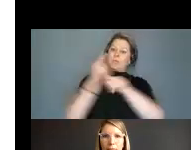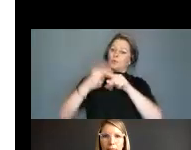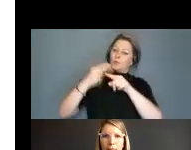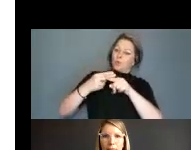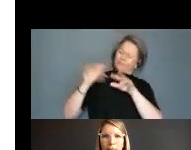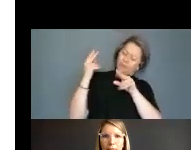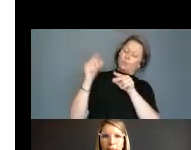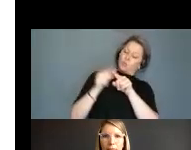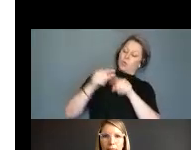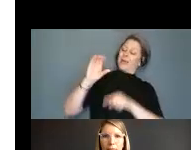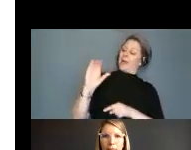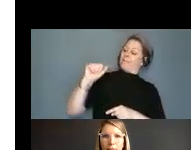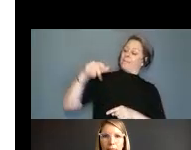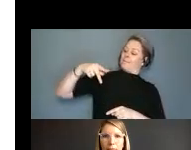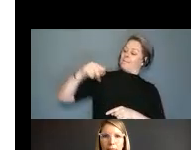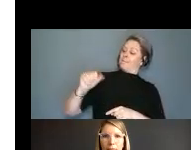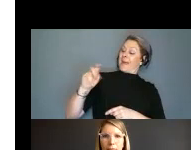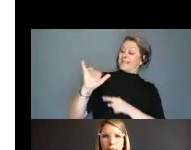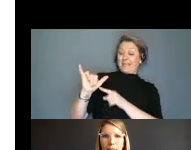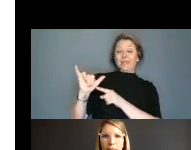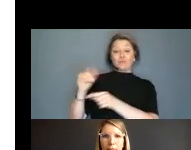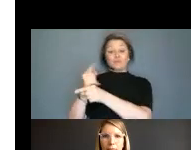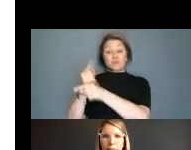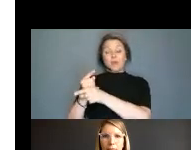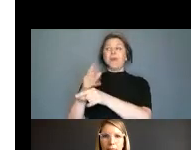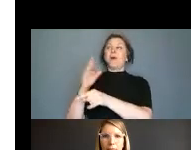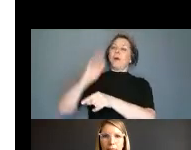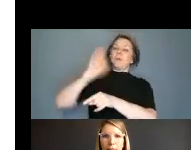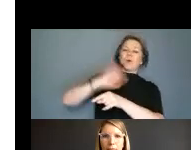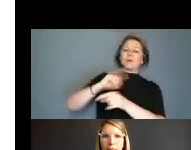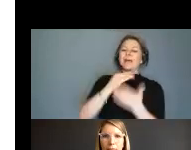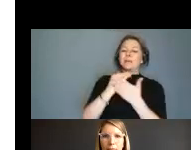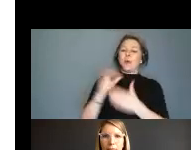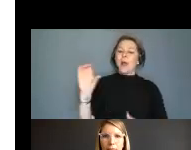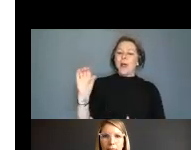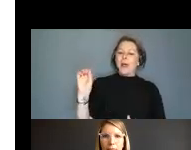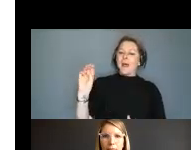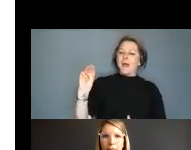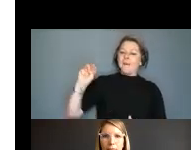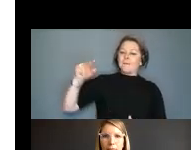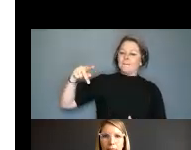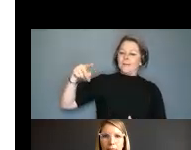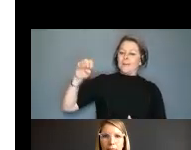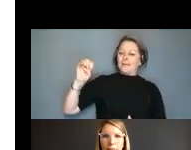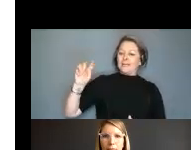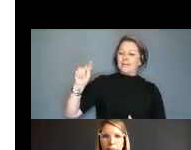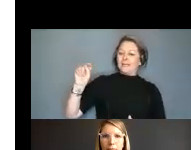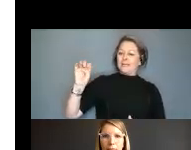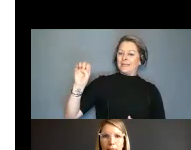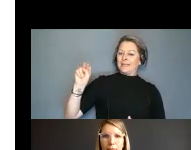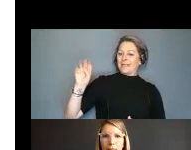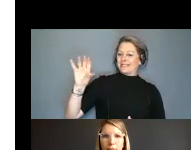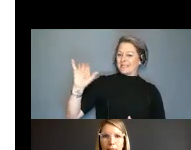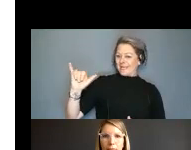Before that, we considered we talked more about competency, and that was more global, more all